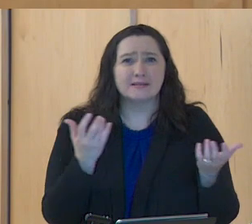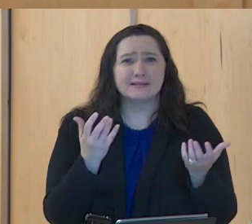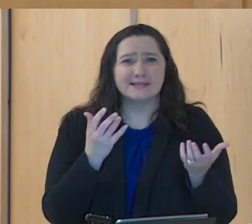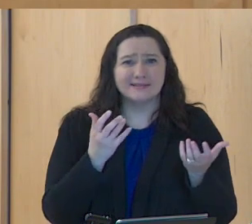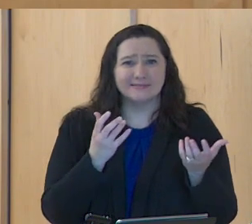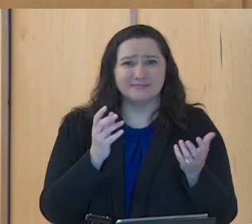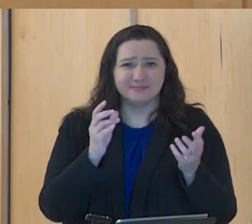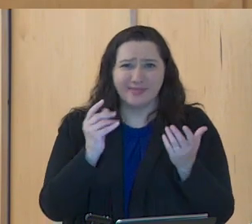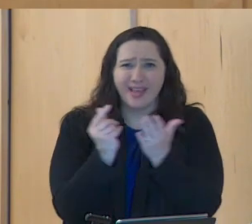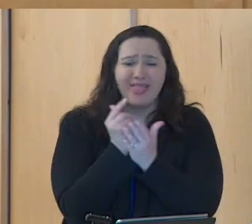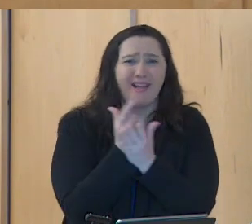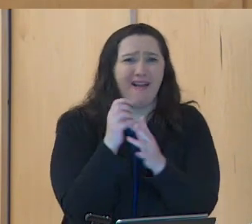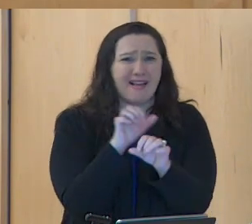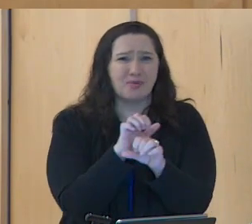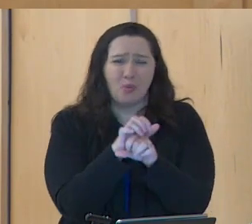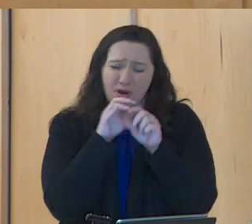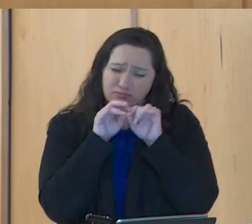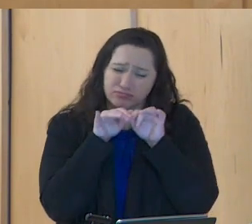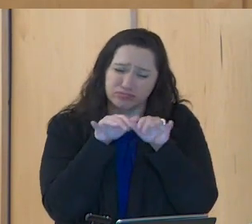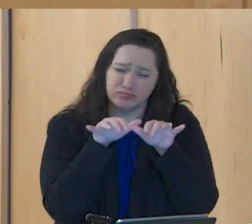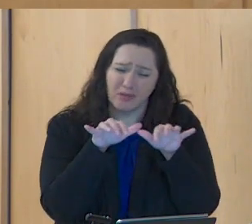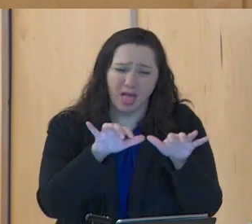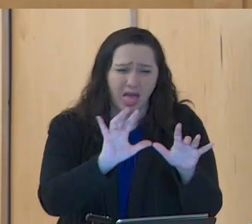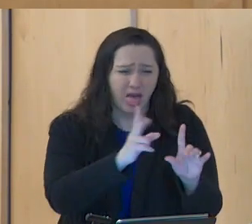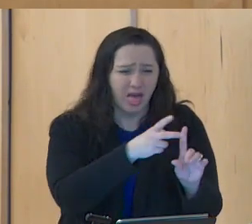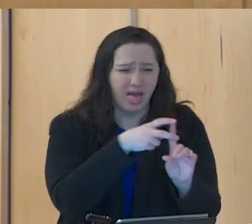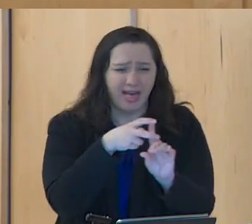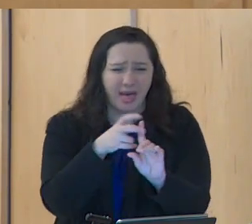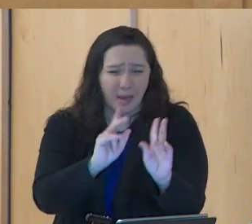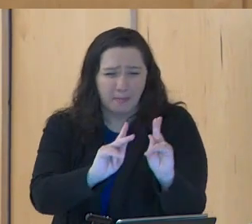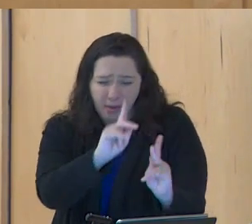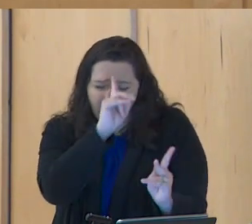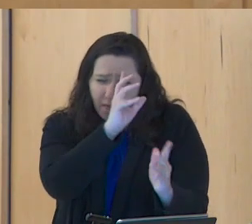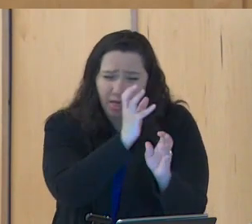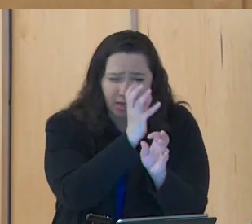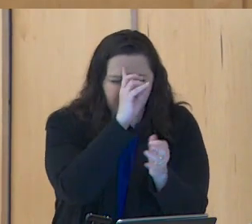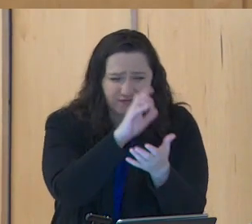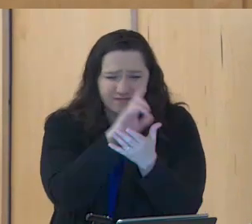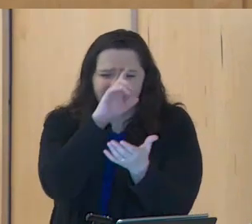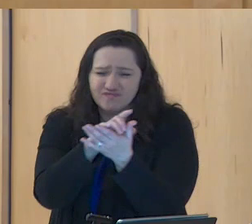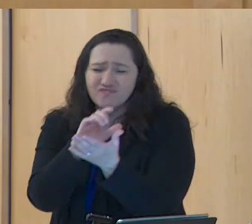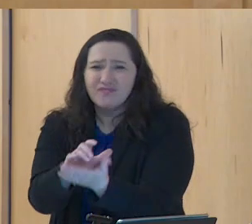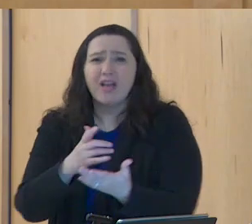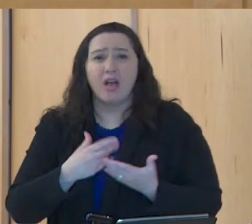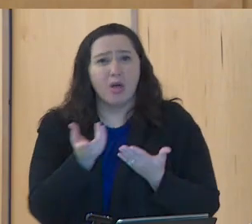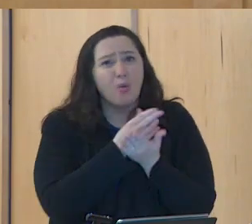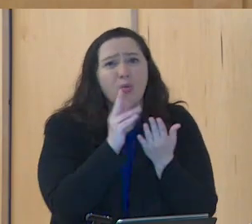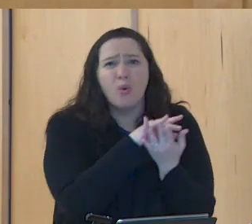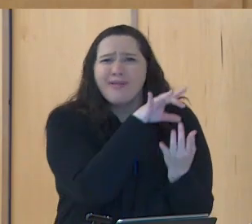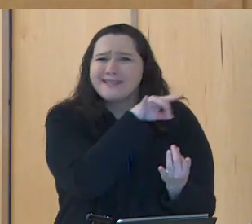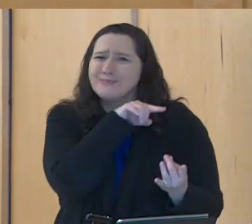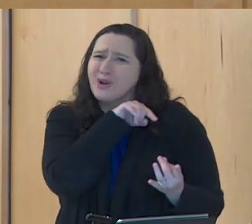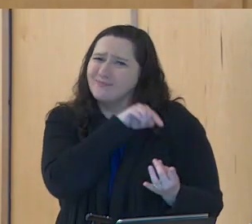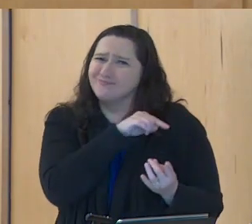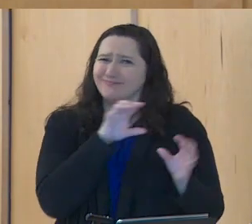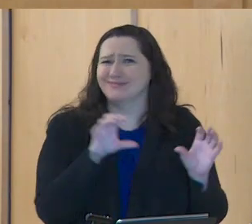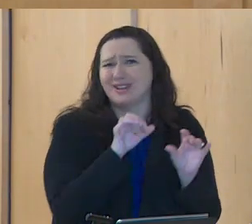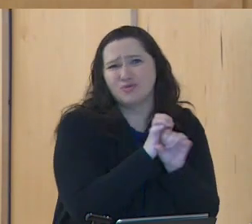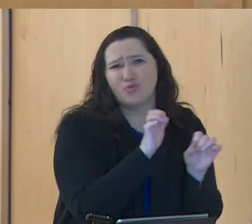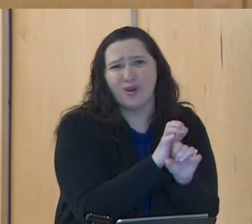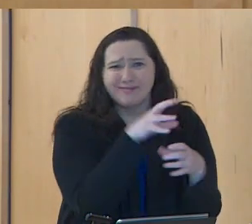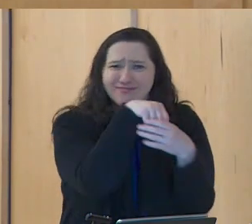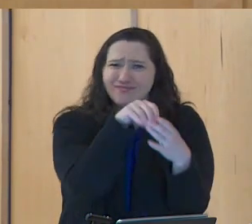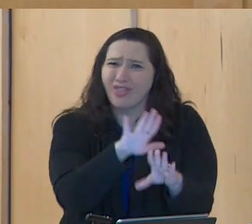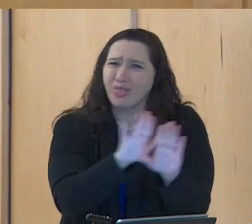the gospel work that we do. Yes, the Holy Spirit is the one who finally brings people to faith, but the